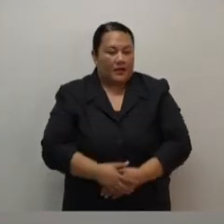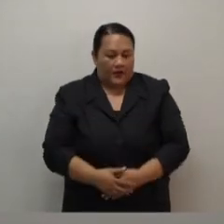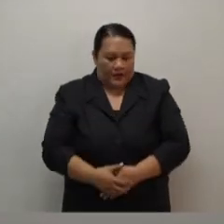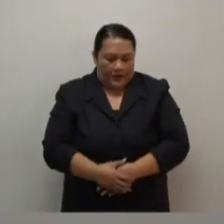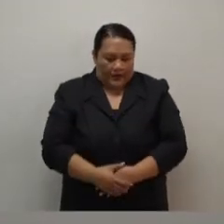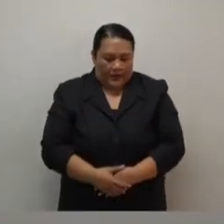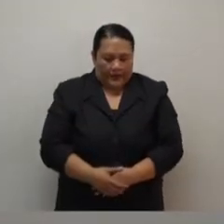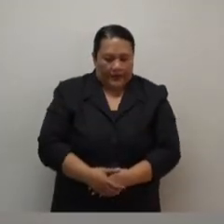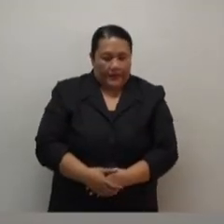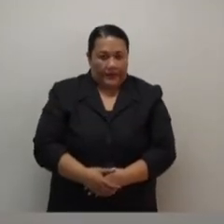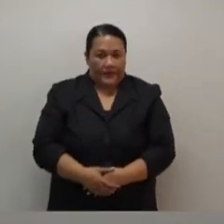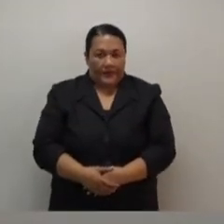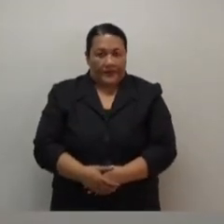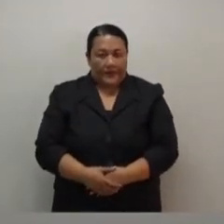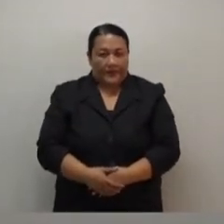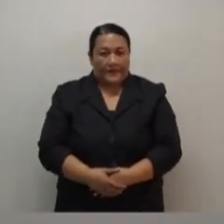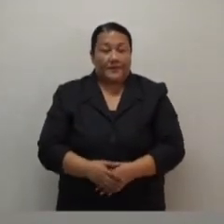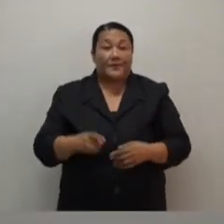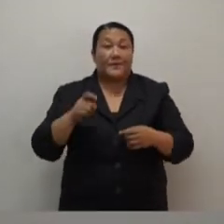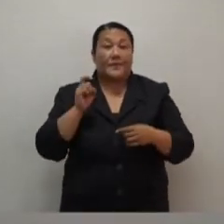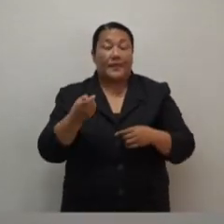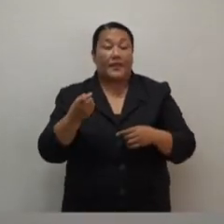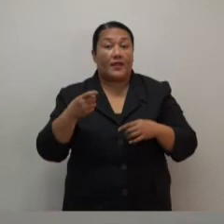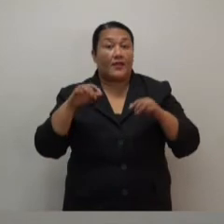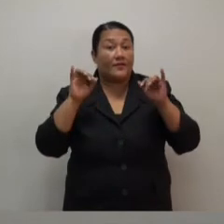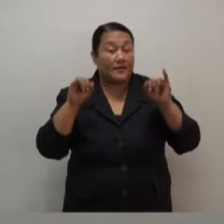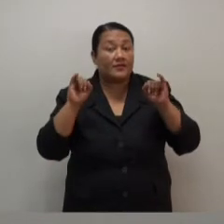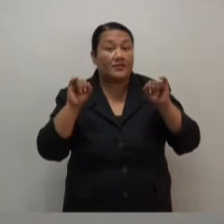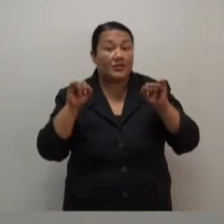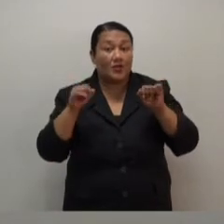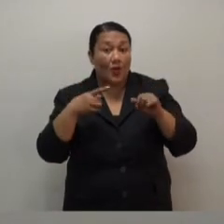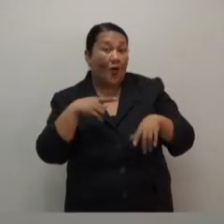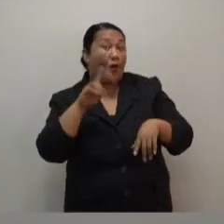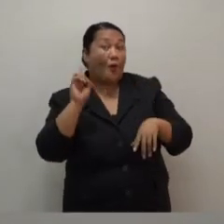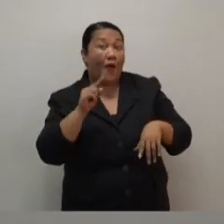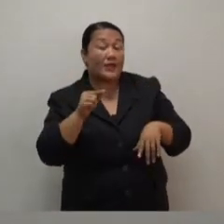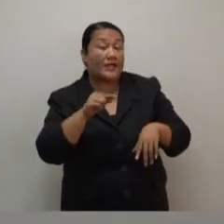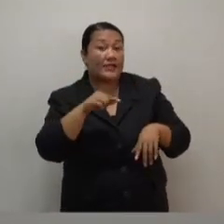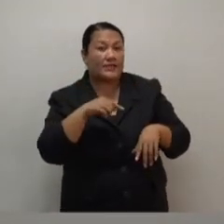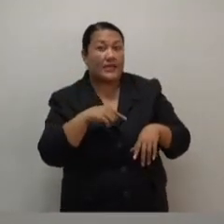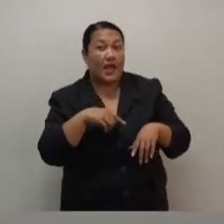change that is issued will show that the new name and will invalidate the previous birth certificate.